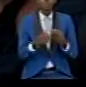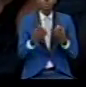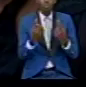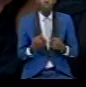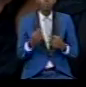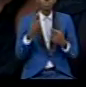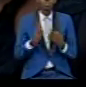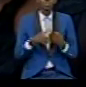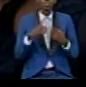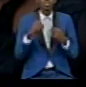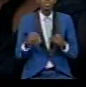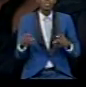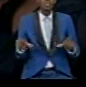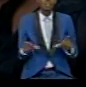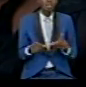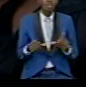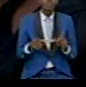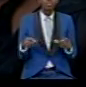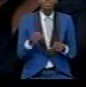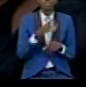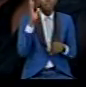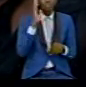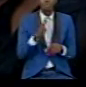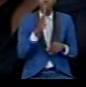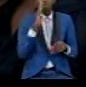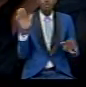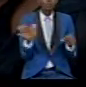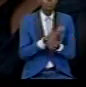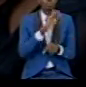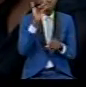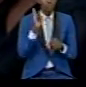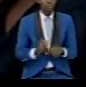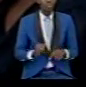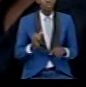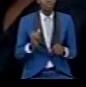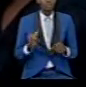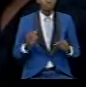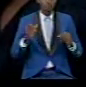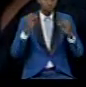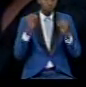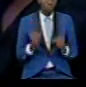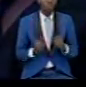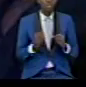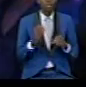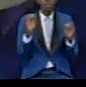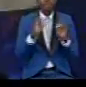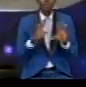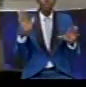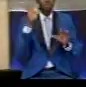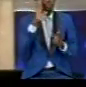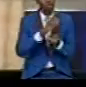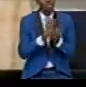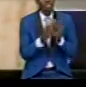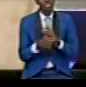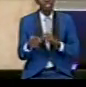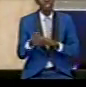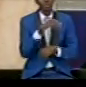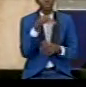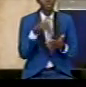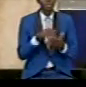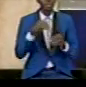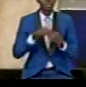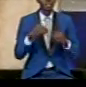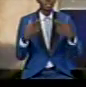a level they're fully persuaded, and nothing will change them again. Galatians chapter